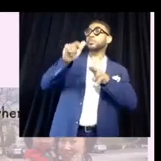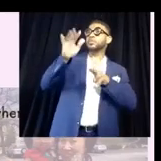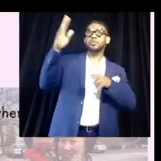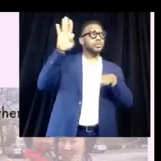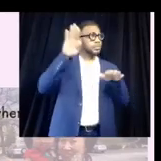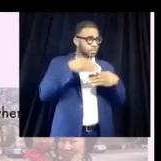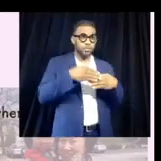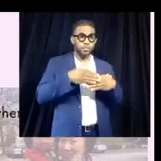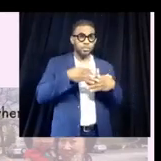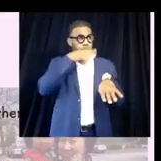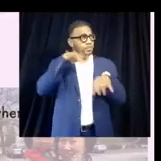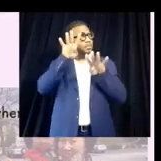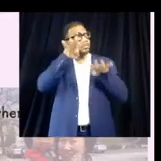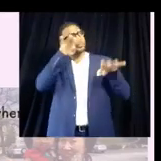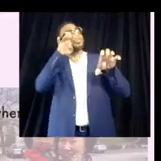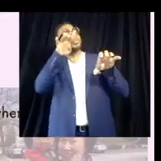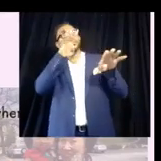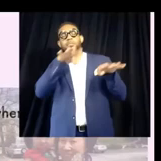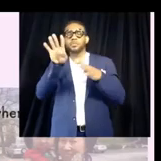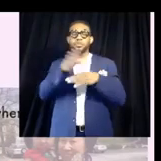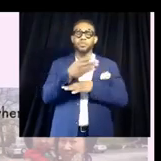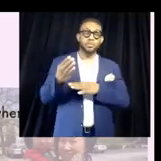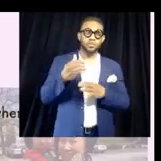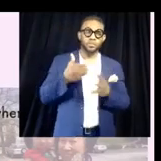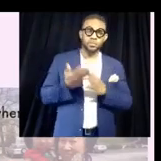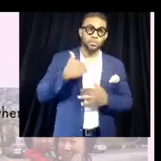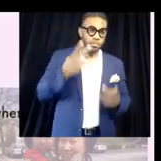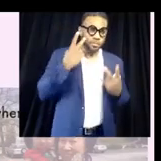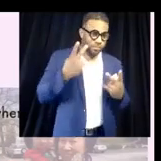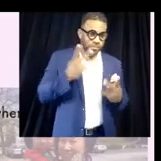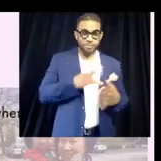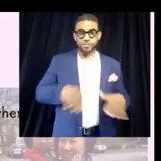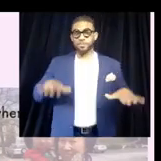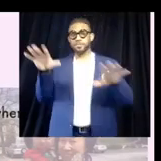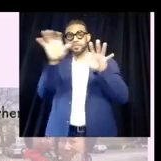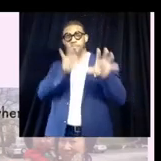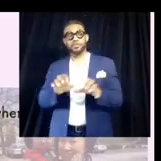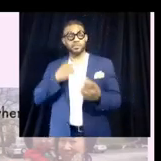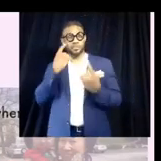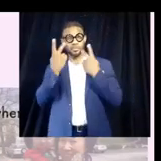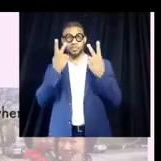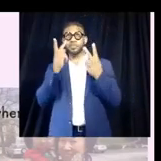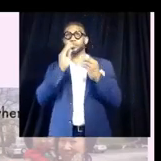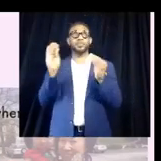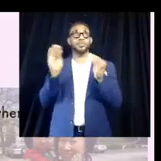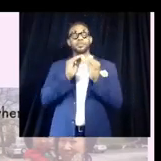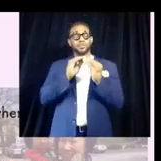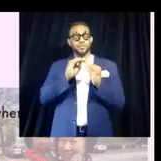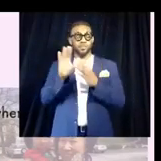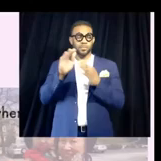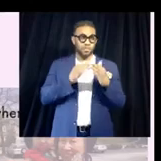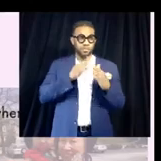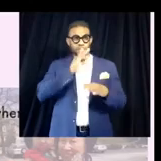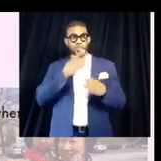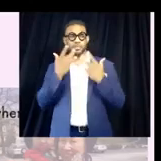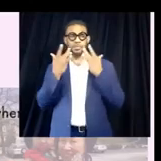up when others shut down. My lashes curve like swords of warriors, and through them, I see kingdoms in the clouds. My eyes that kiss in the corners